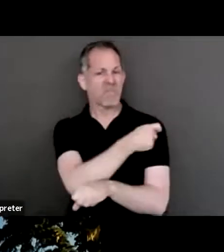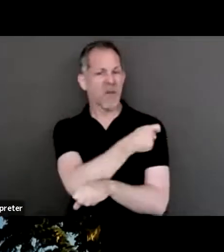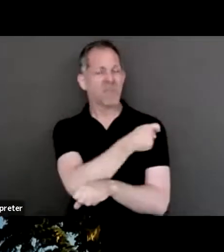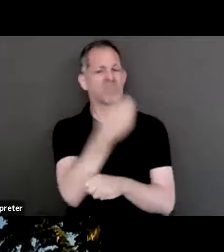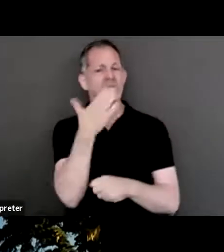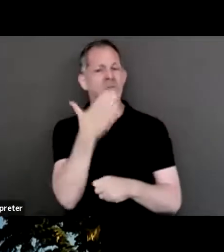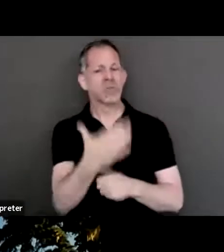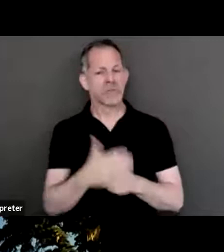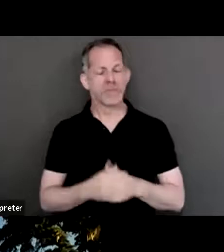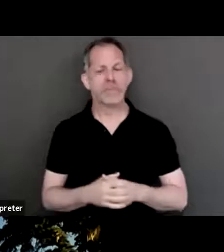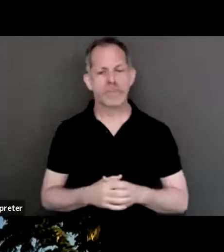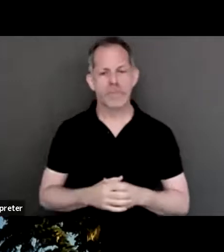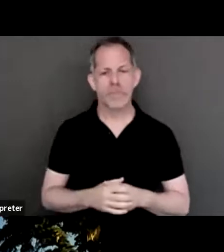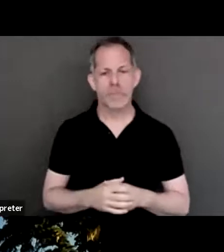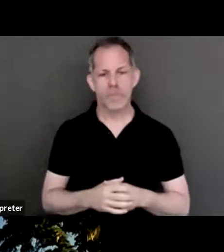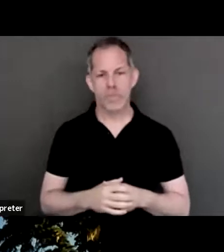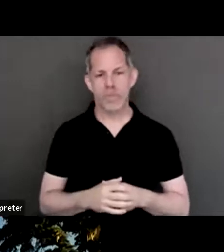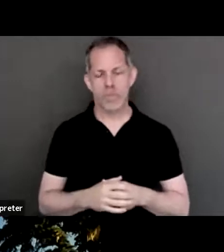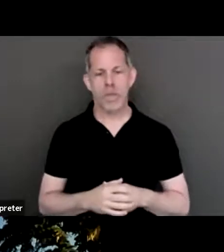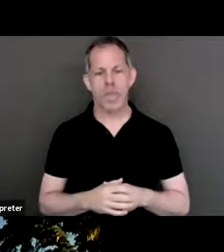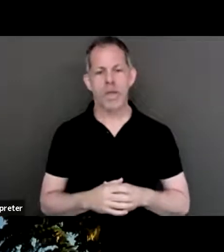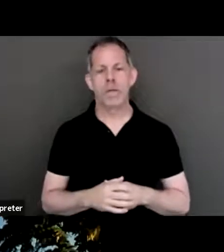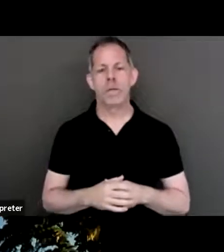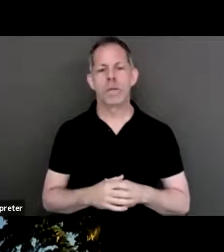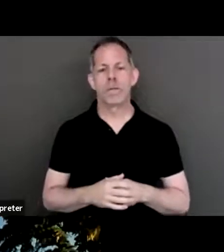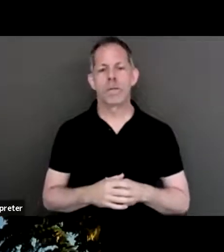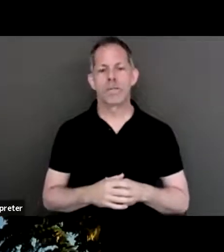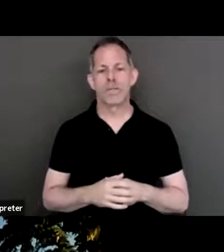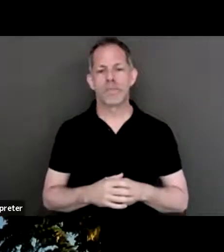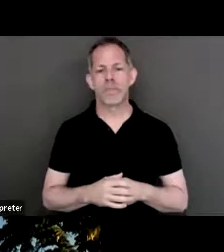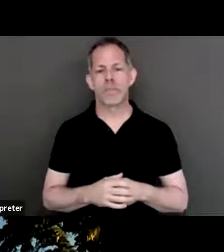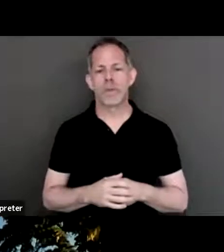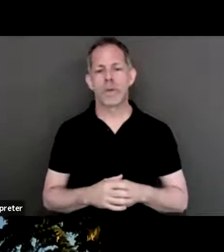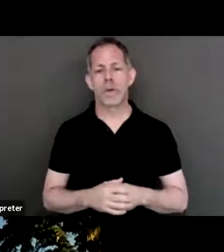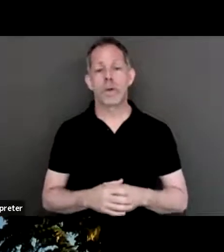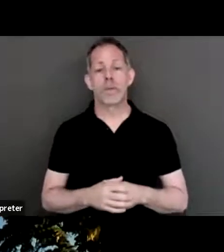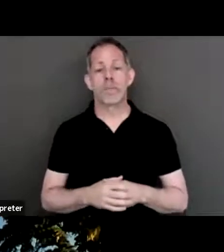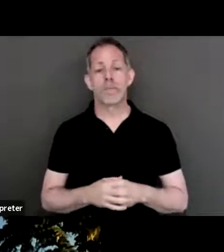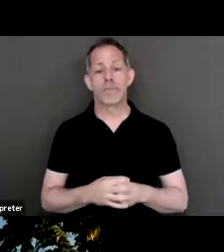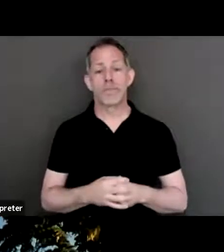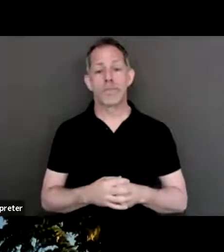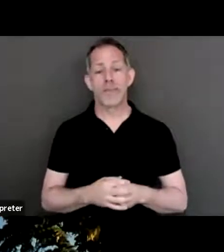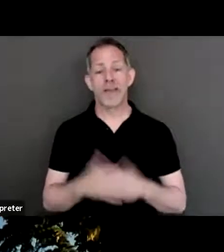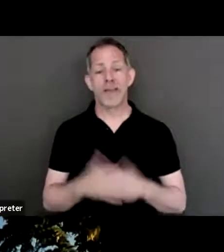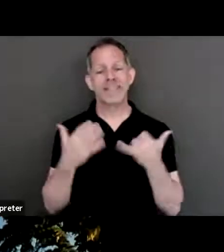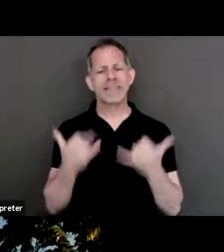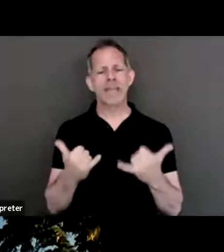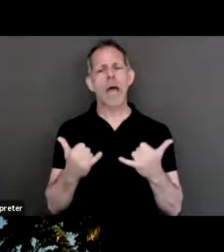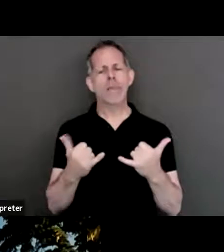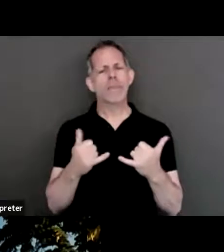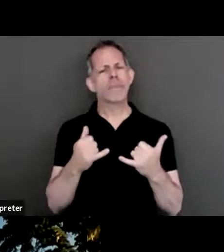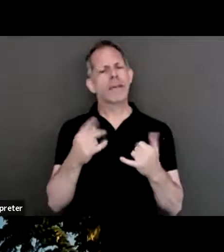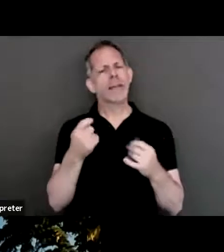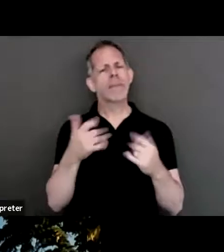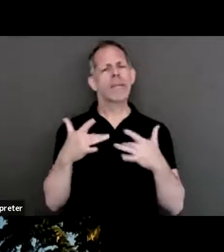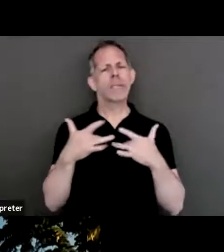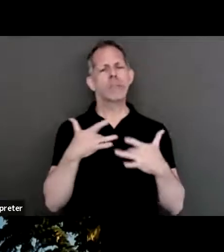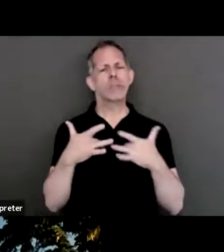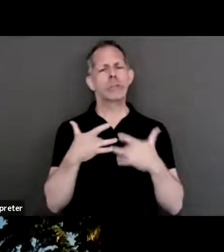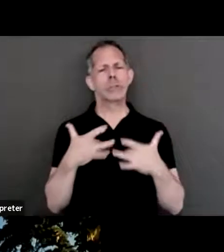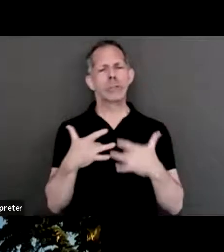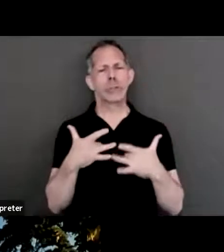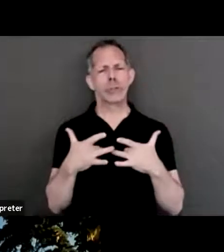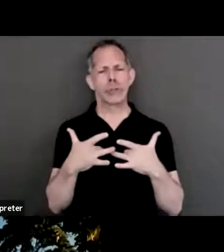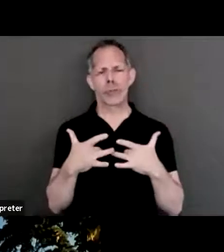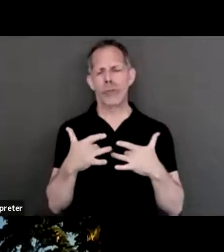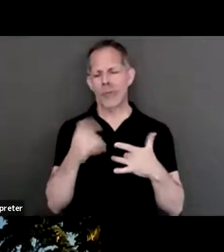us, hopefully, but there is some cause for concern and pause and caution. There are new variants, as